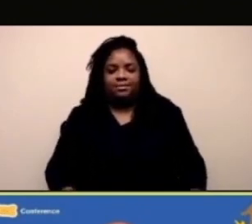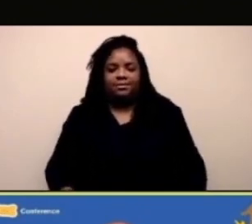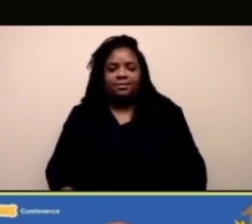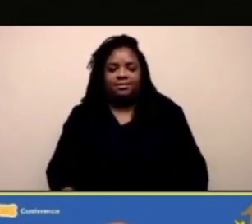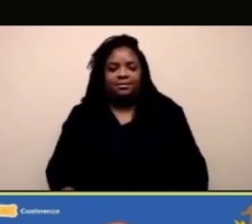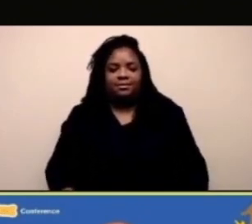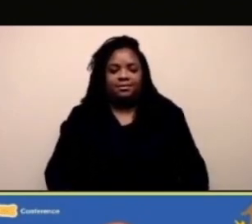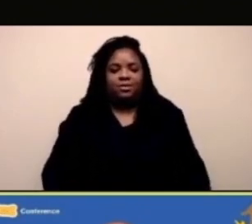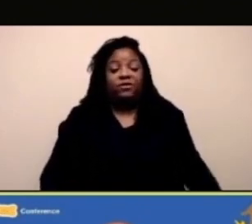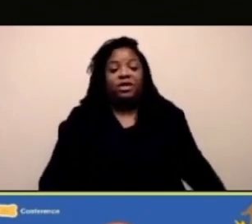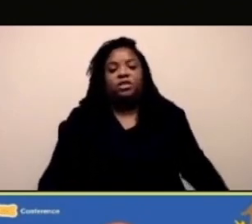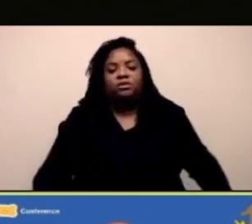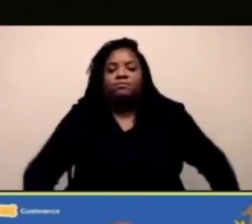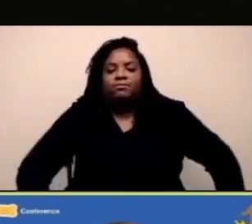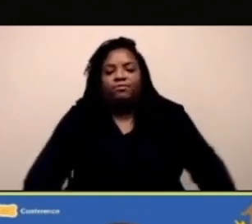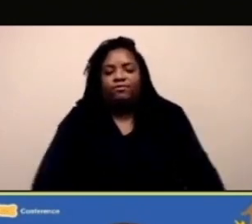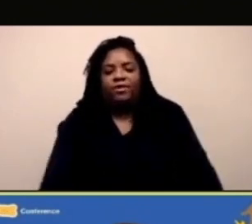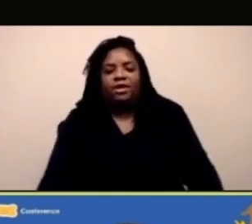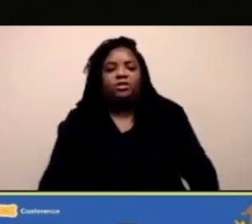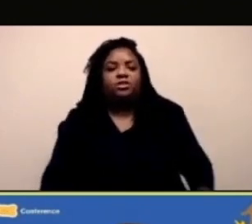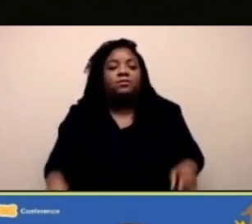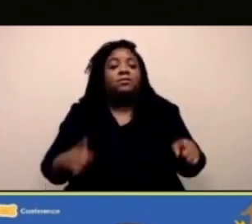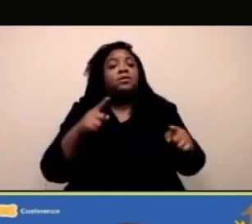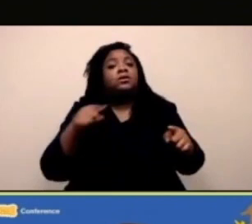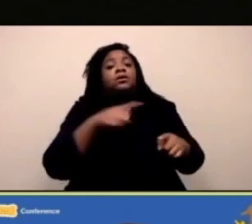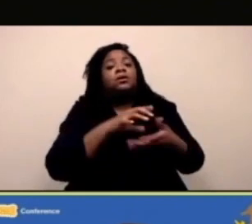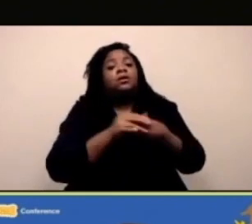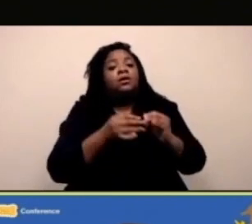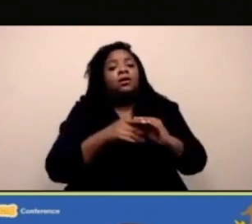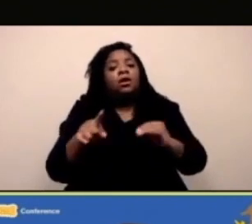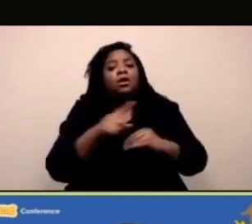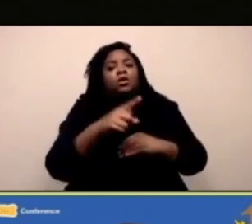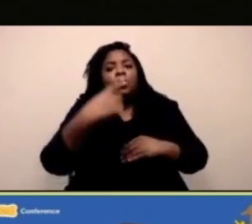is saying or their interpretation of it?